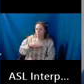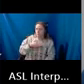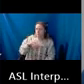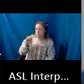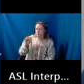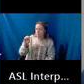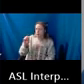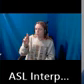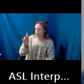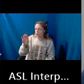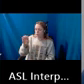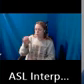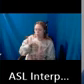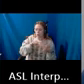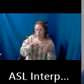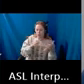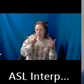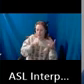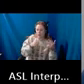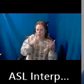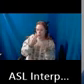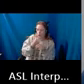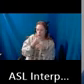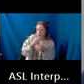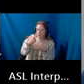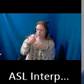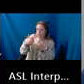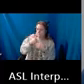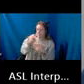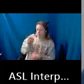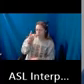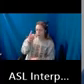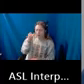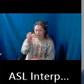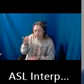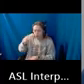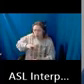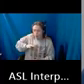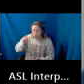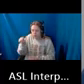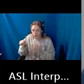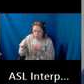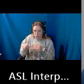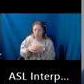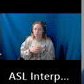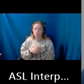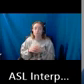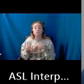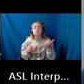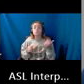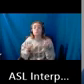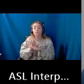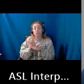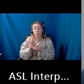doing. Okay, so here's a little video that I found I'm going to share.